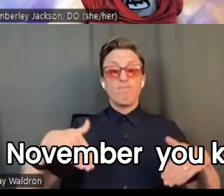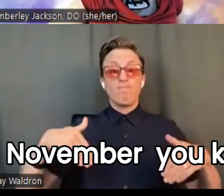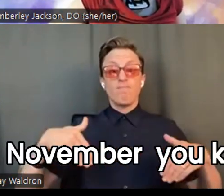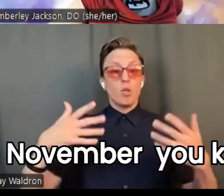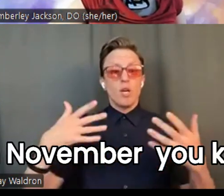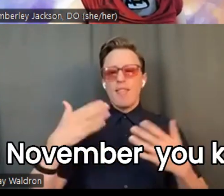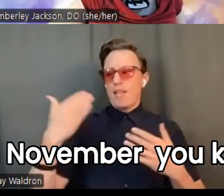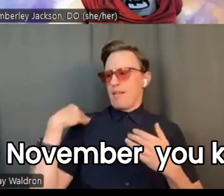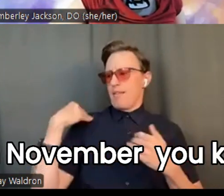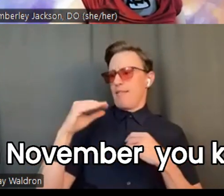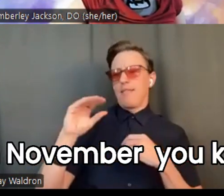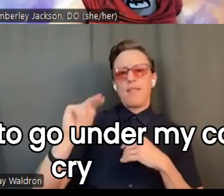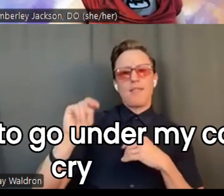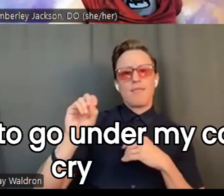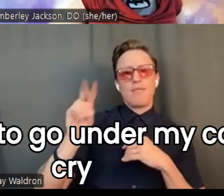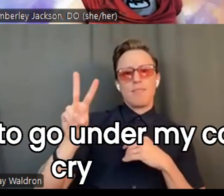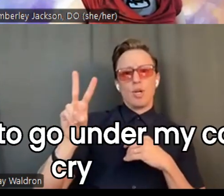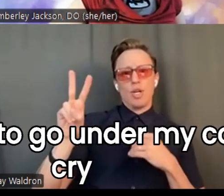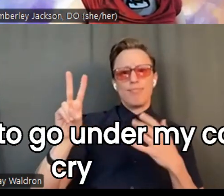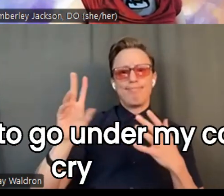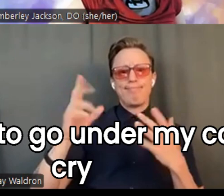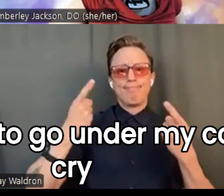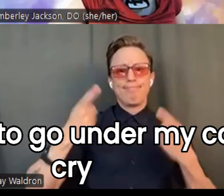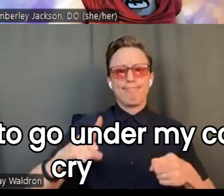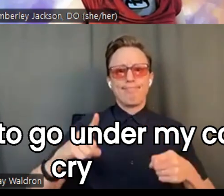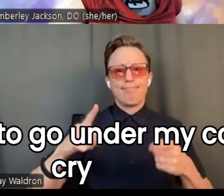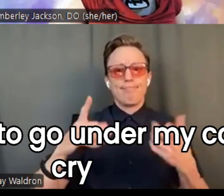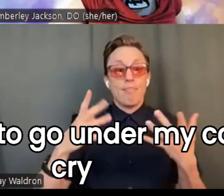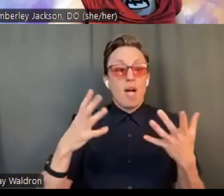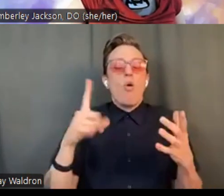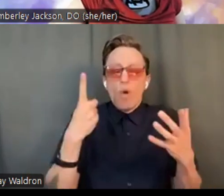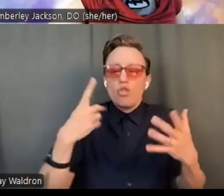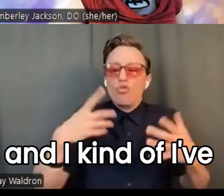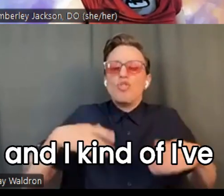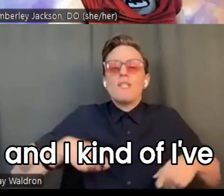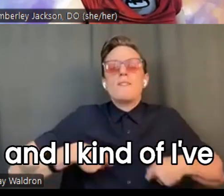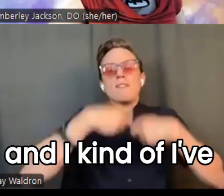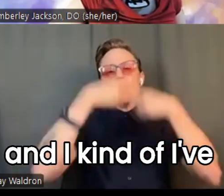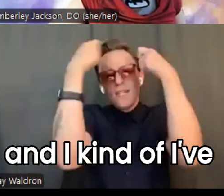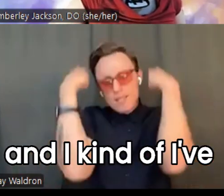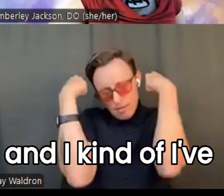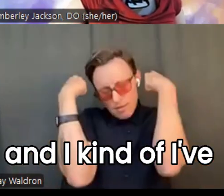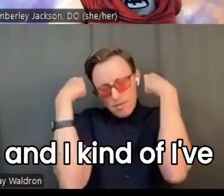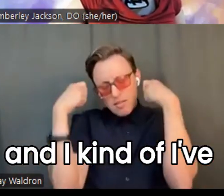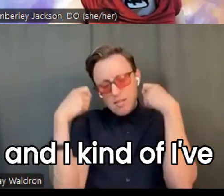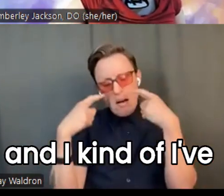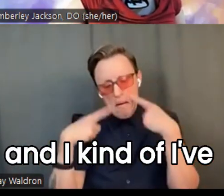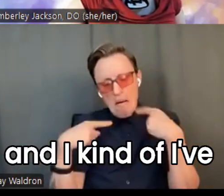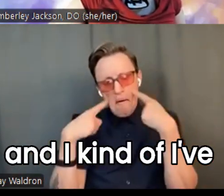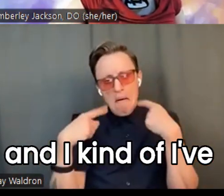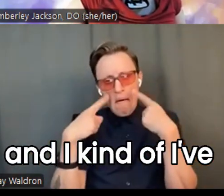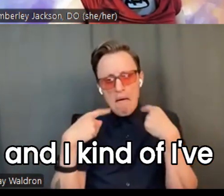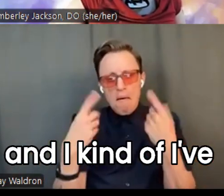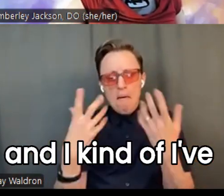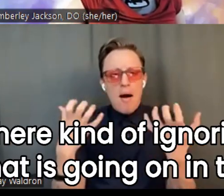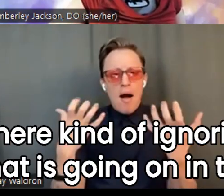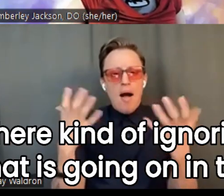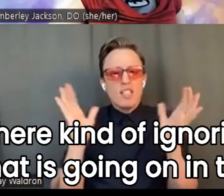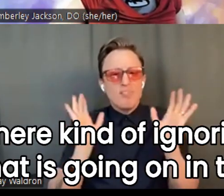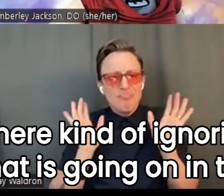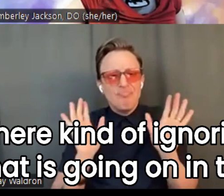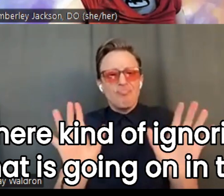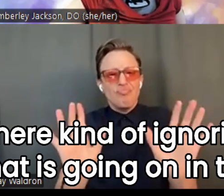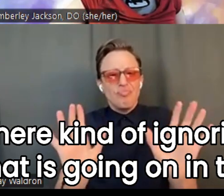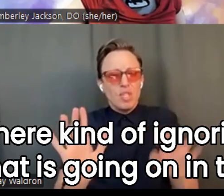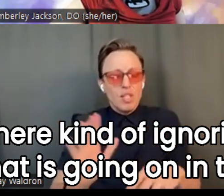November, I just kind of wanted to go under my covers and cry. Um, and I've kind of